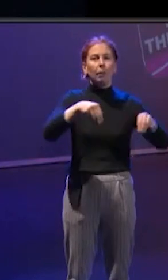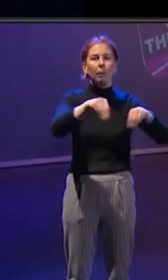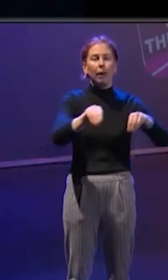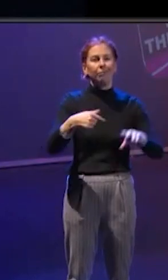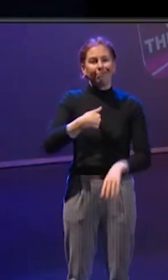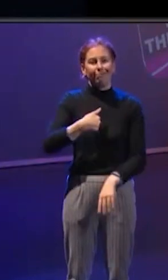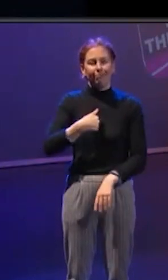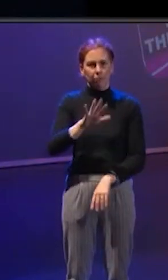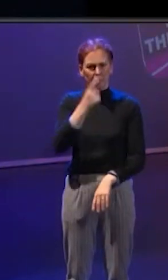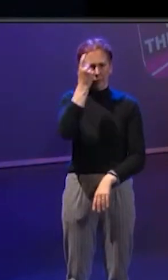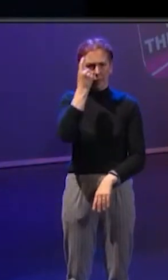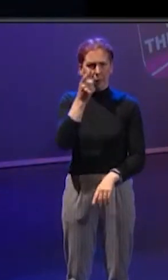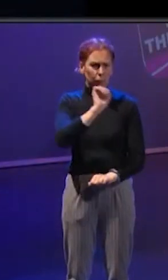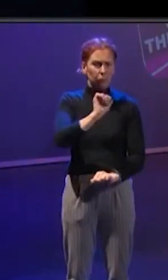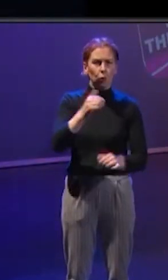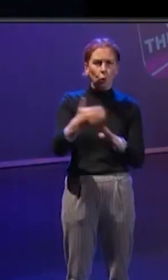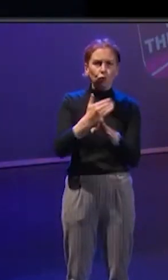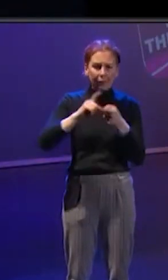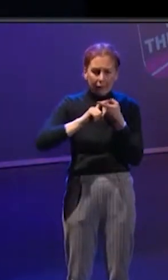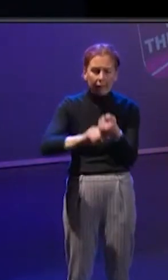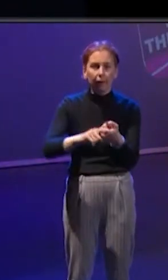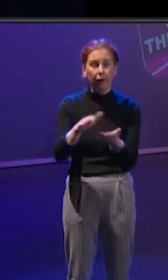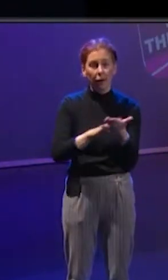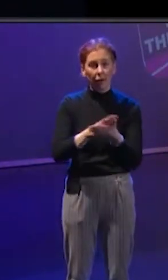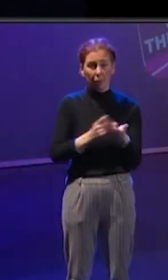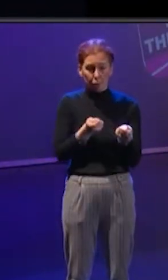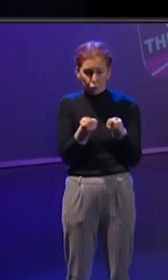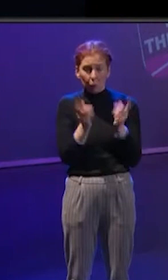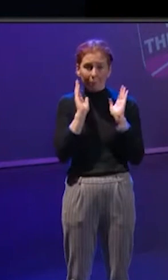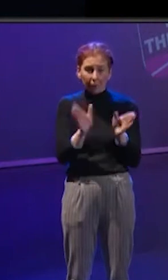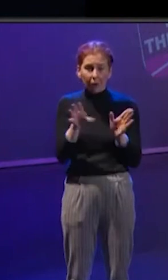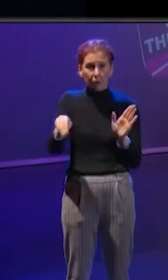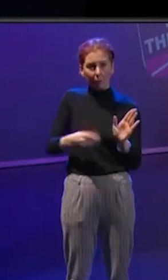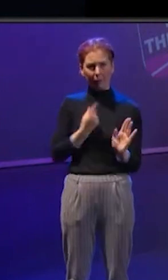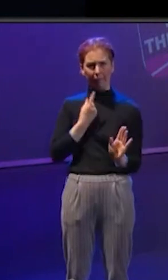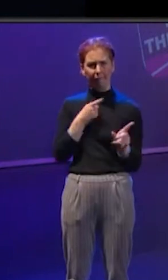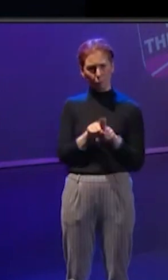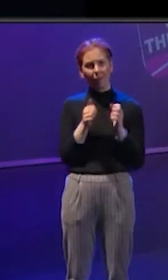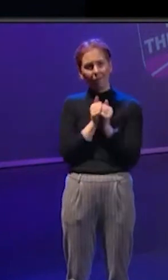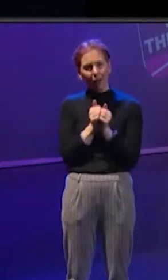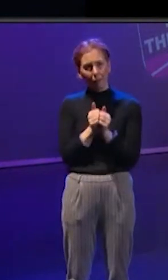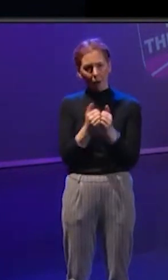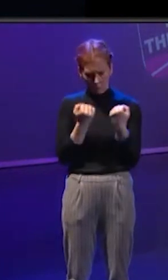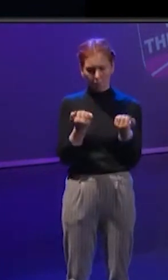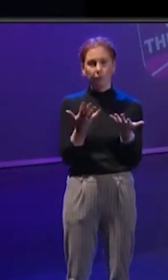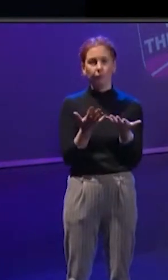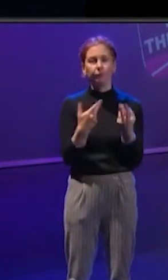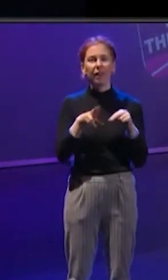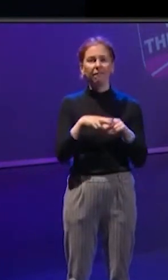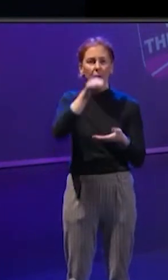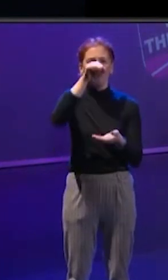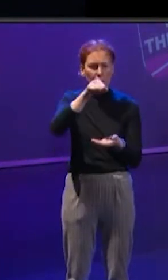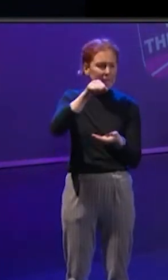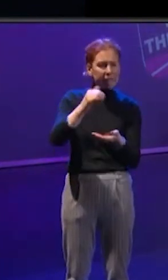sustainable career here is. And as a producer, that means you have to pay yourself and you have to value yourself and not cut yourself out of the